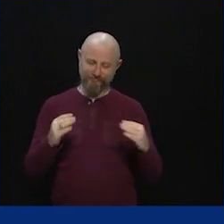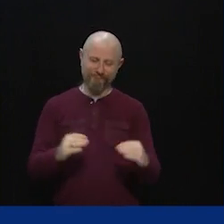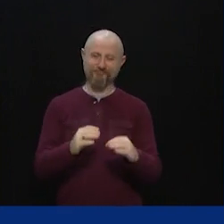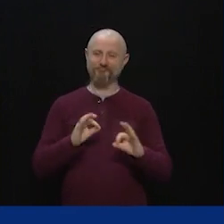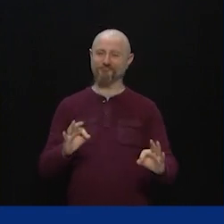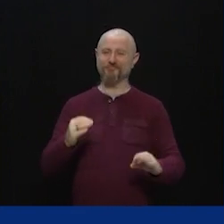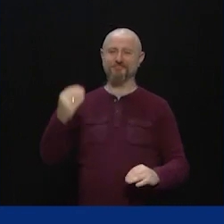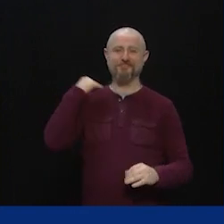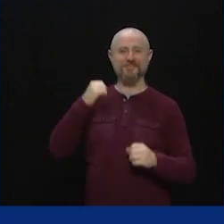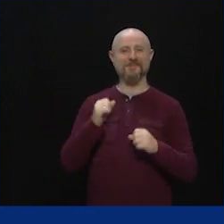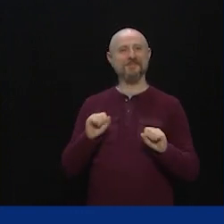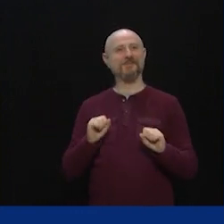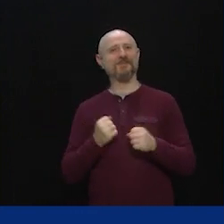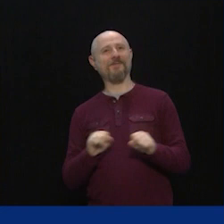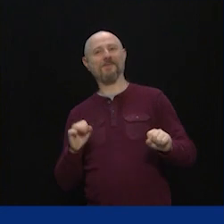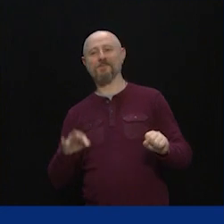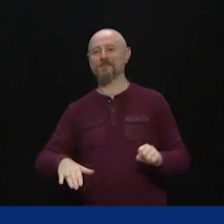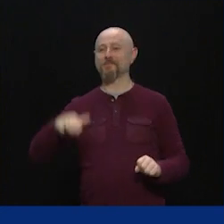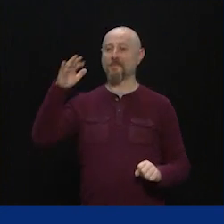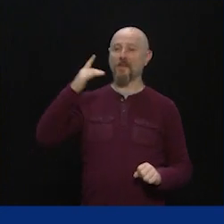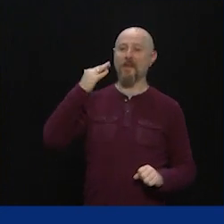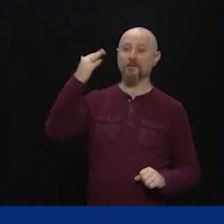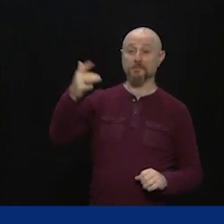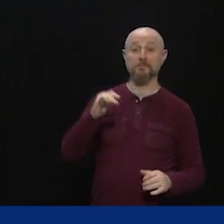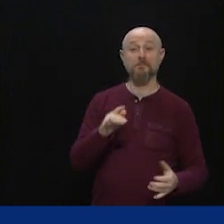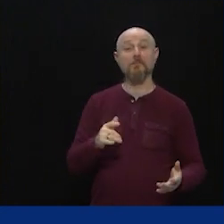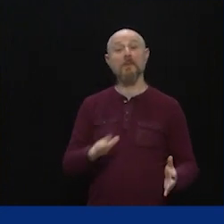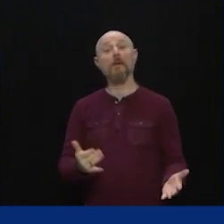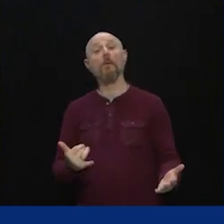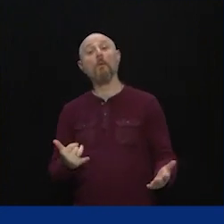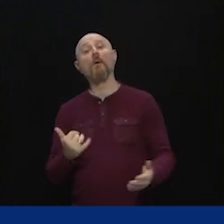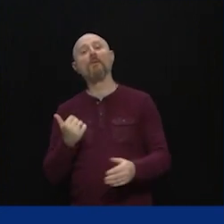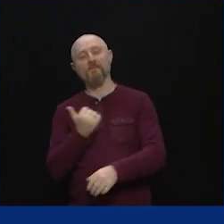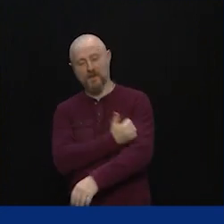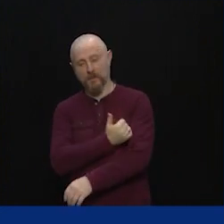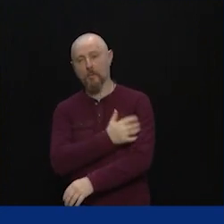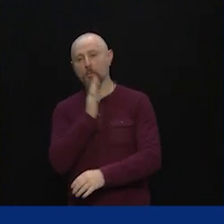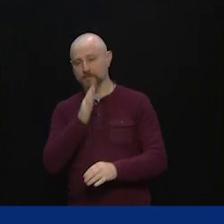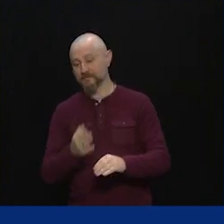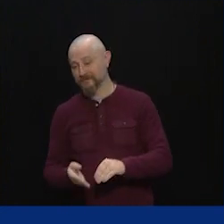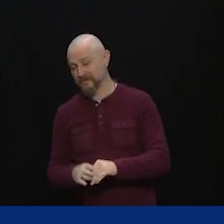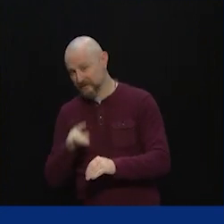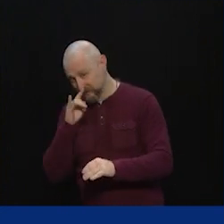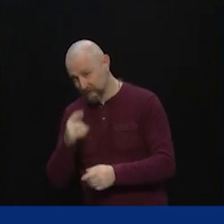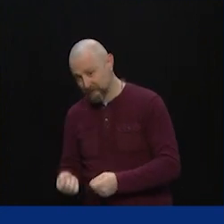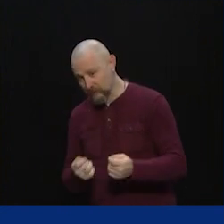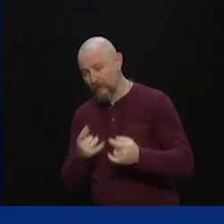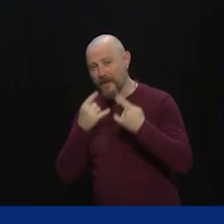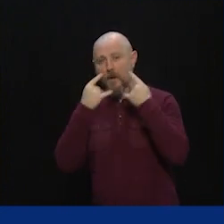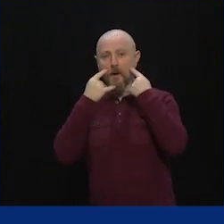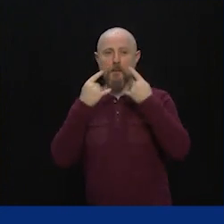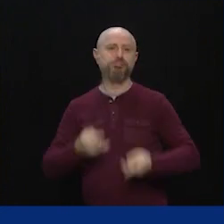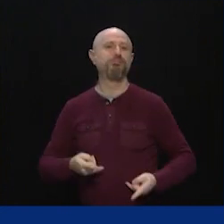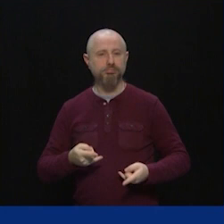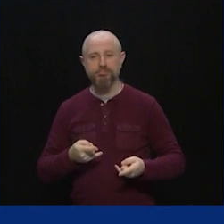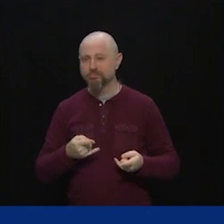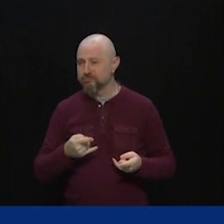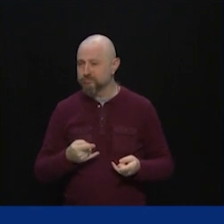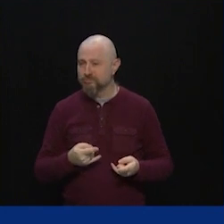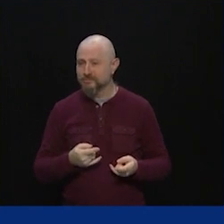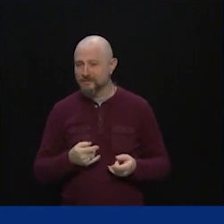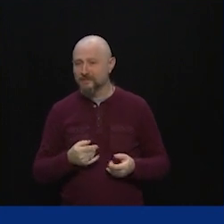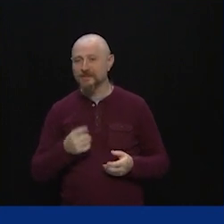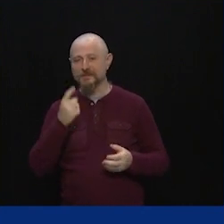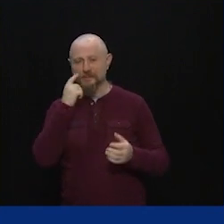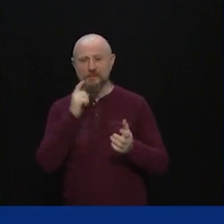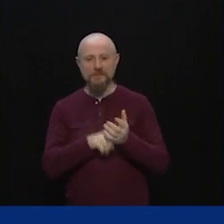will get to a point where we get the vaccination rates much higher, then the masks can come off as we start seeing the cases decline. There's a trend here. We're